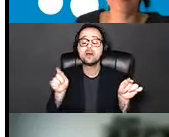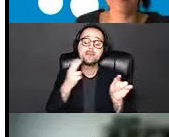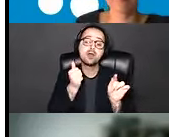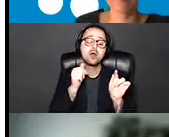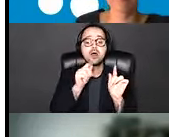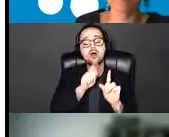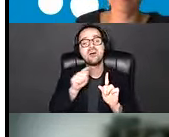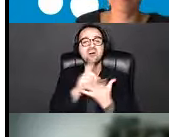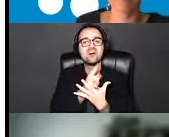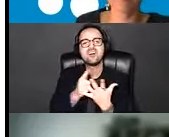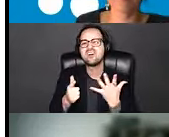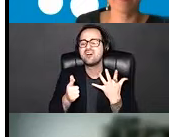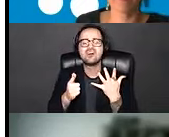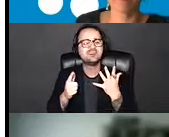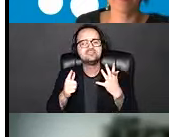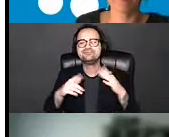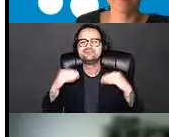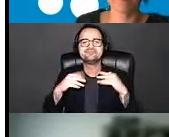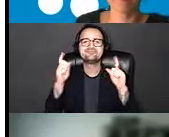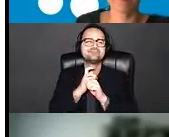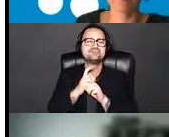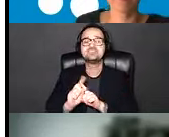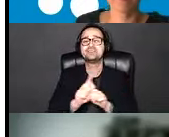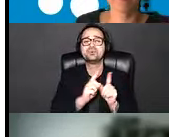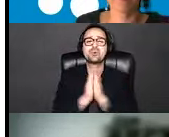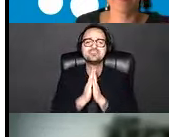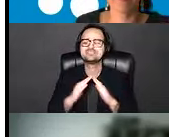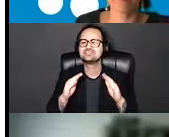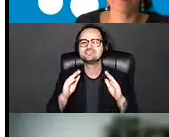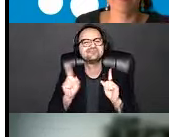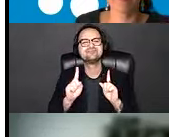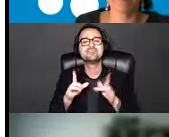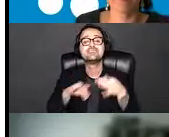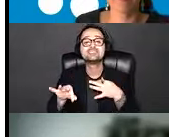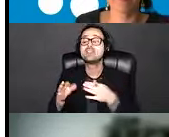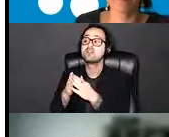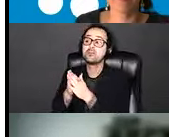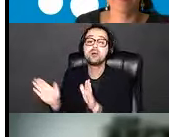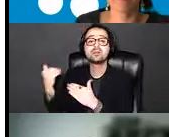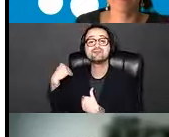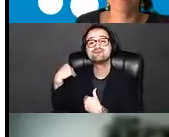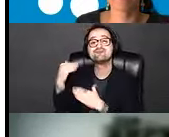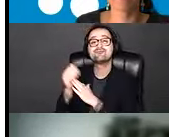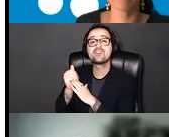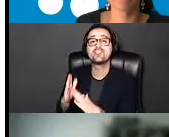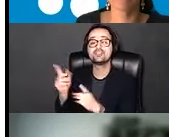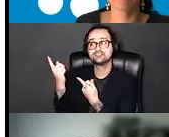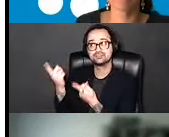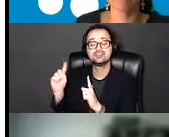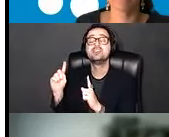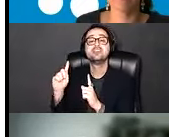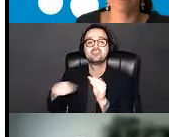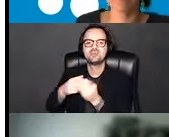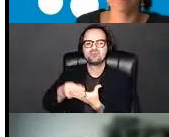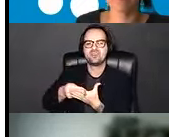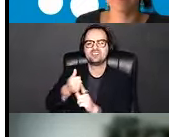nonprofit there, and kind of a whole bunch of different requests. But what we're hearing from some of the public leaders that are decision makers over this money is, if